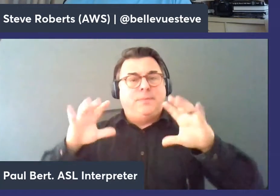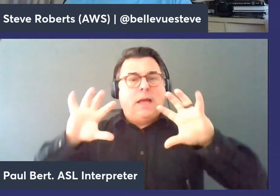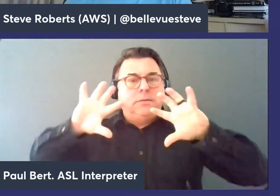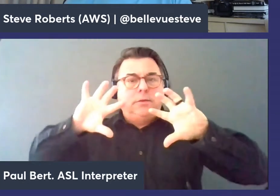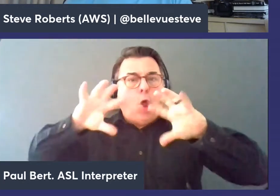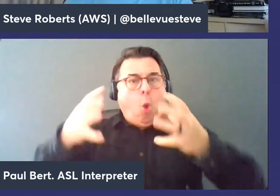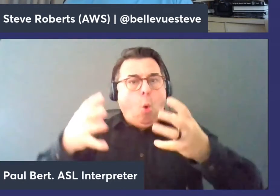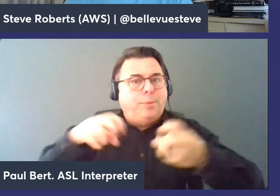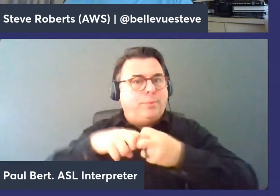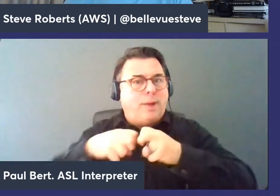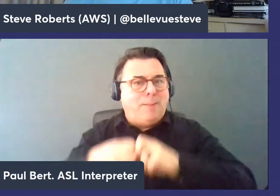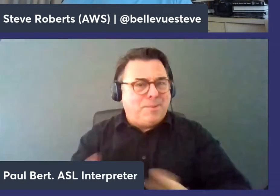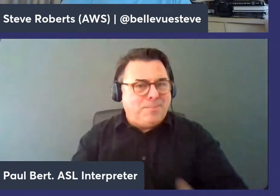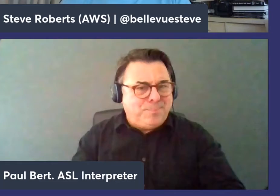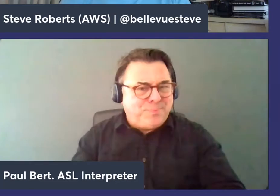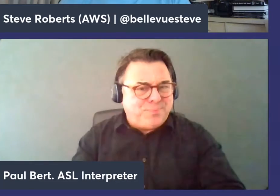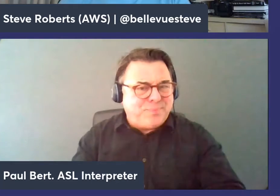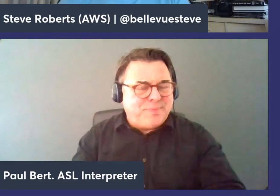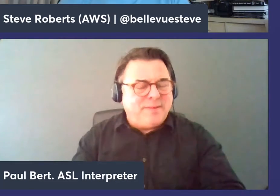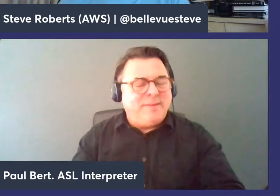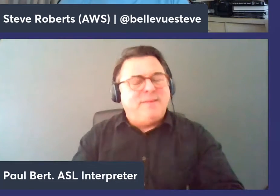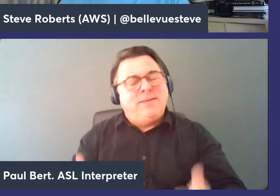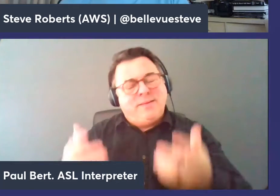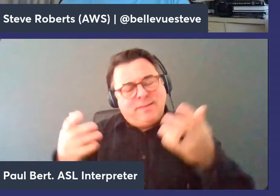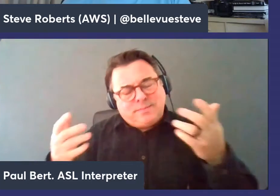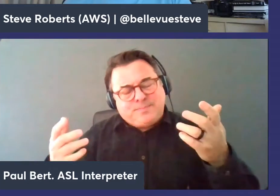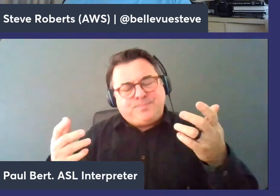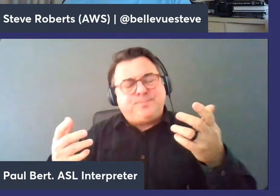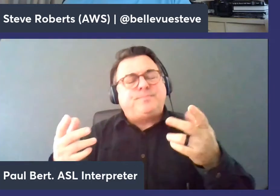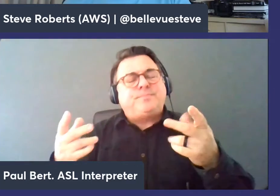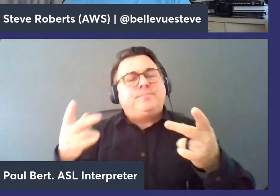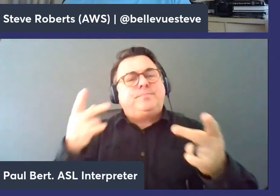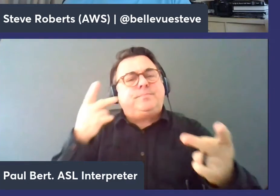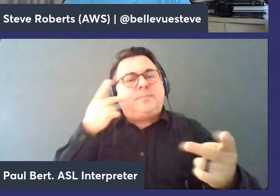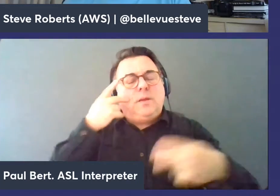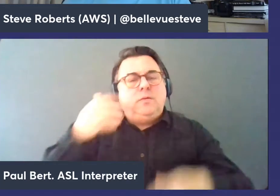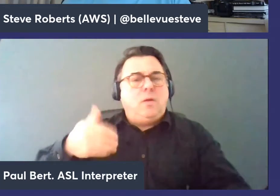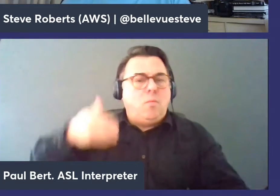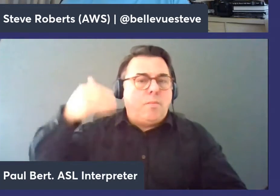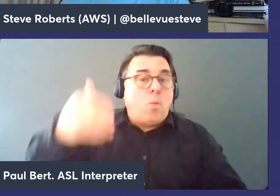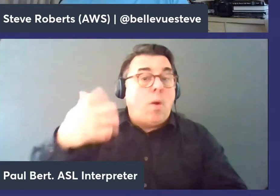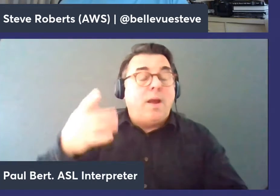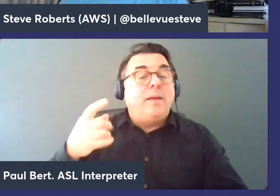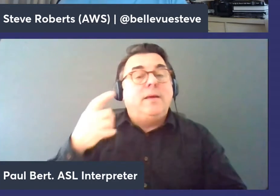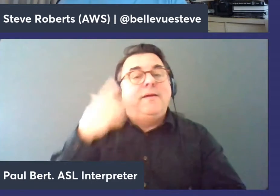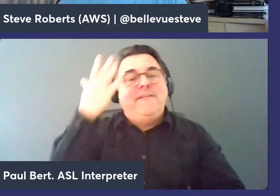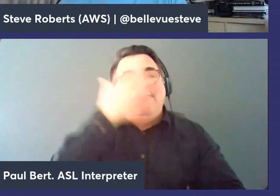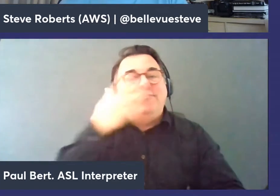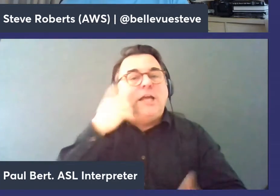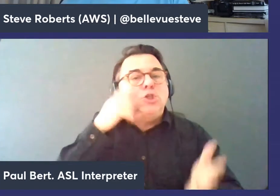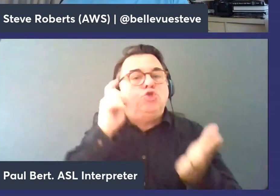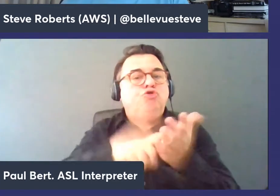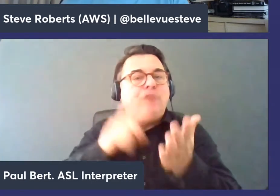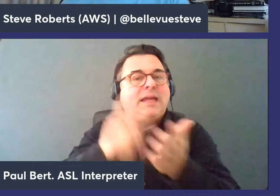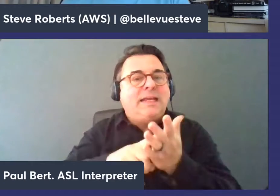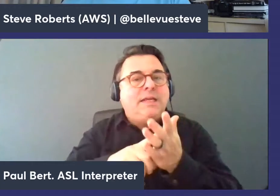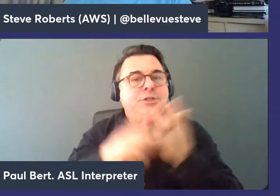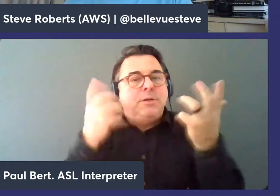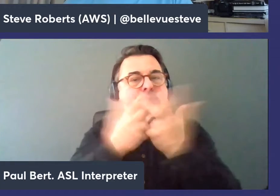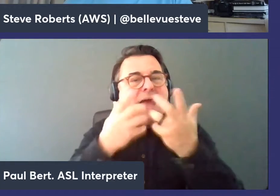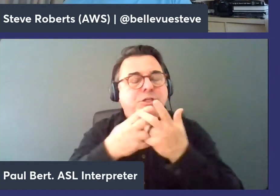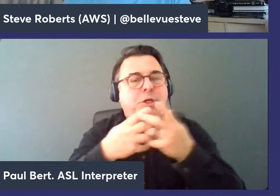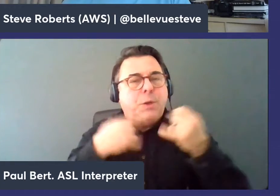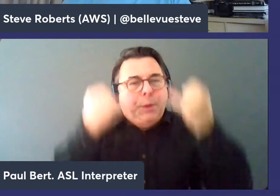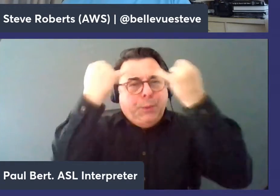problem. But you see more and more facial recognition matching to an